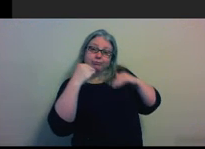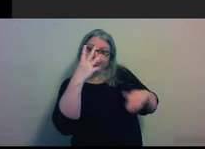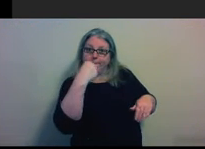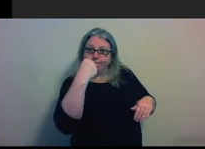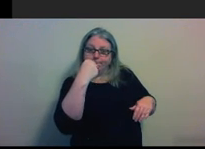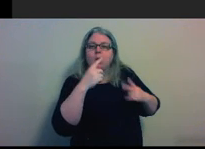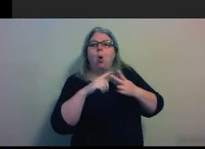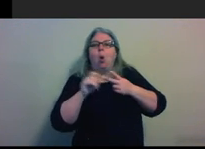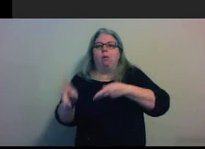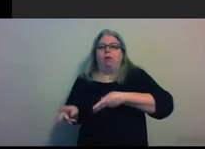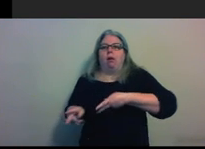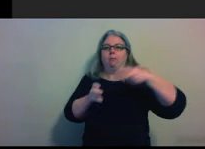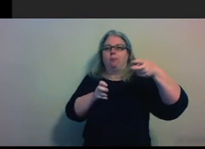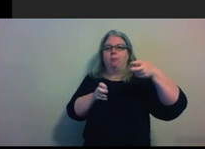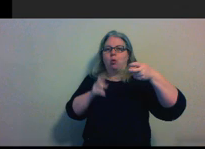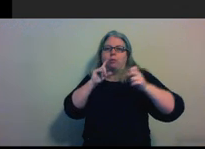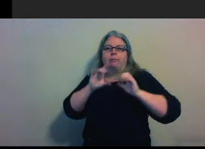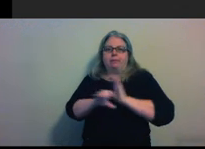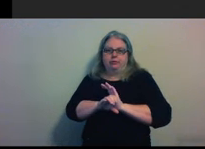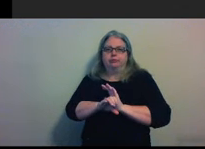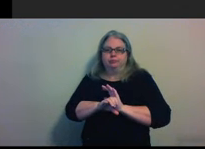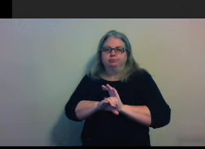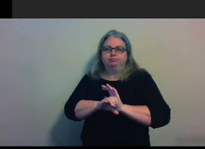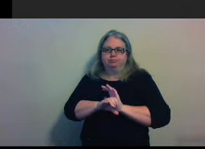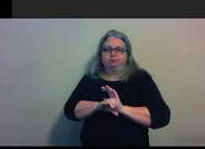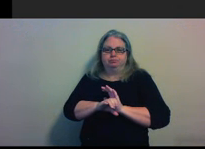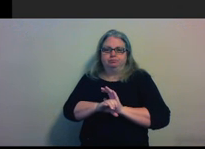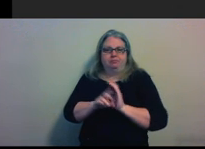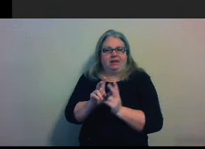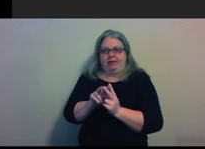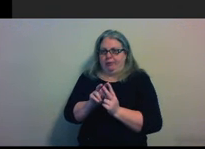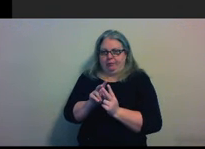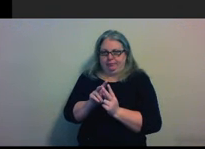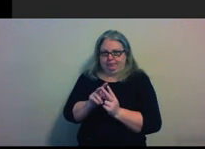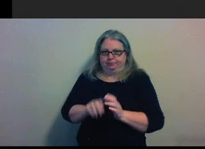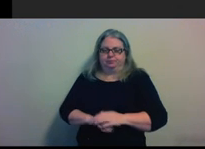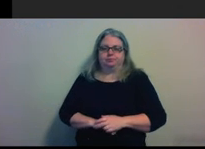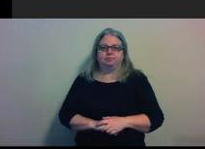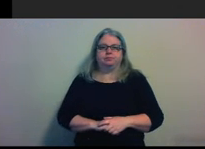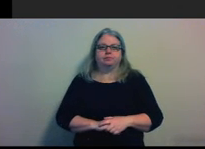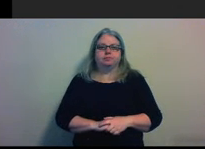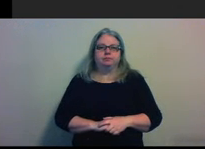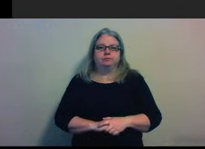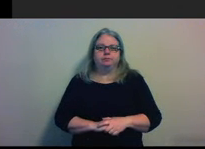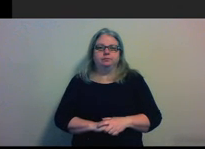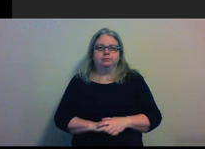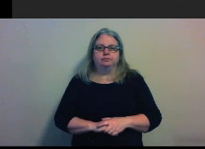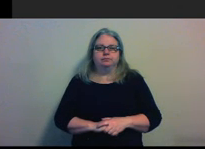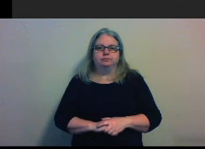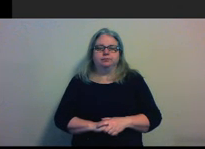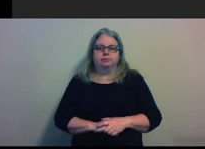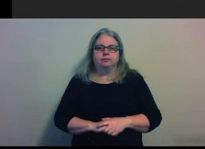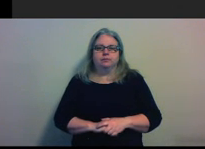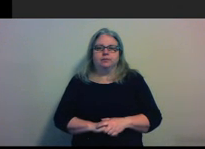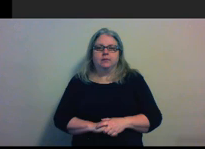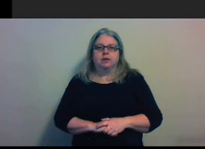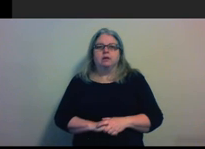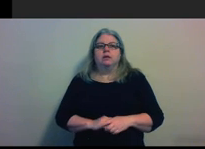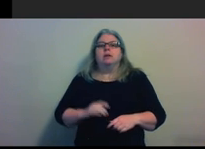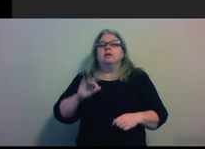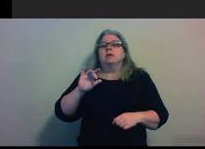you can upload an image or another picture from your computer. So if I click